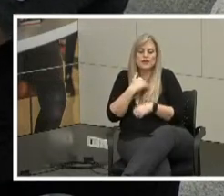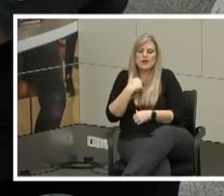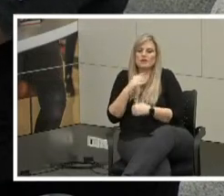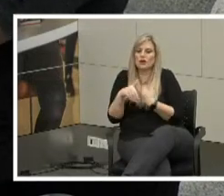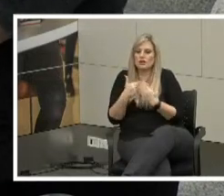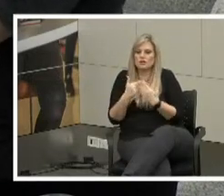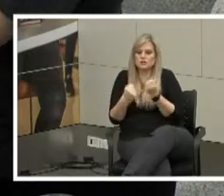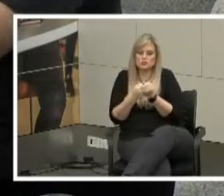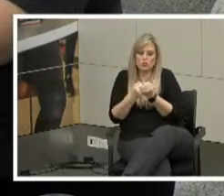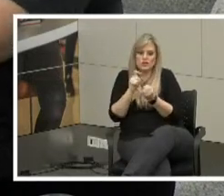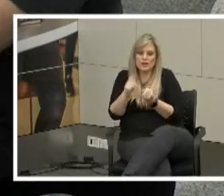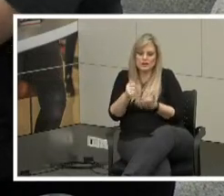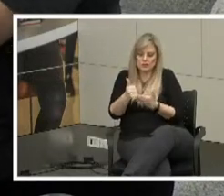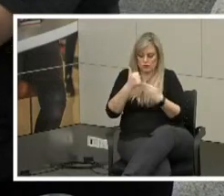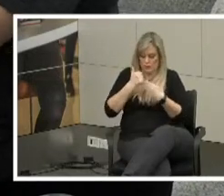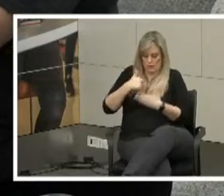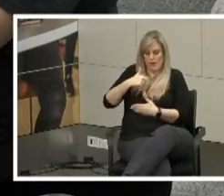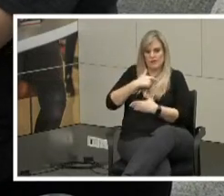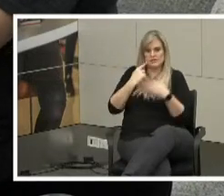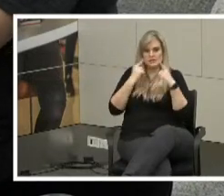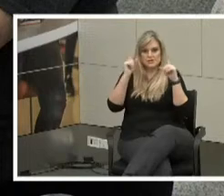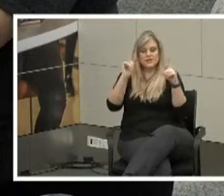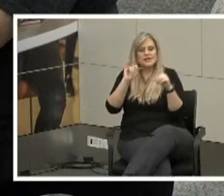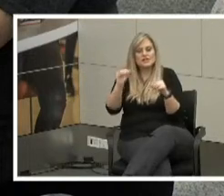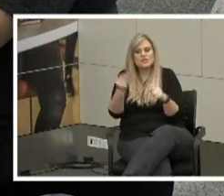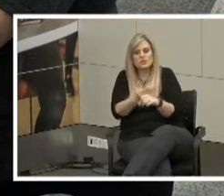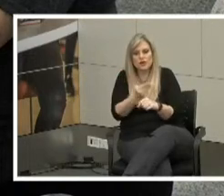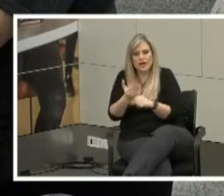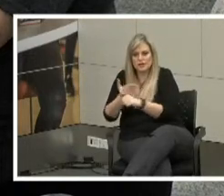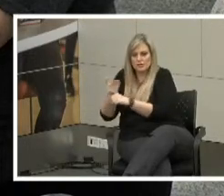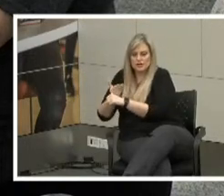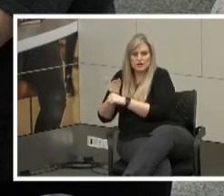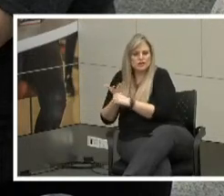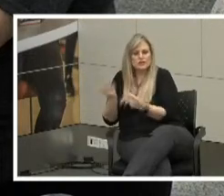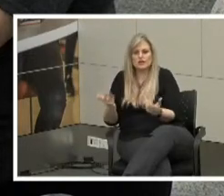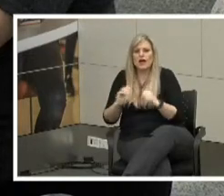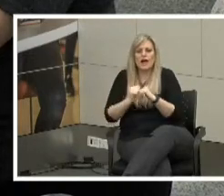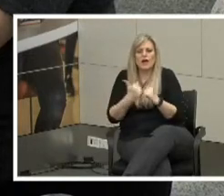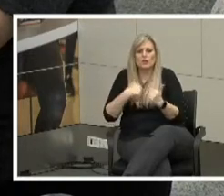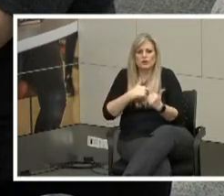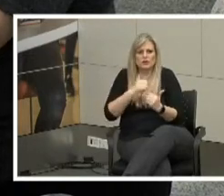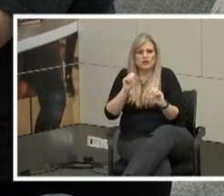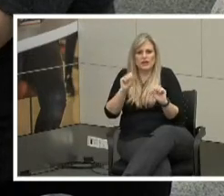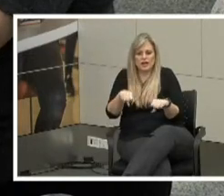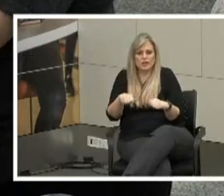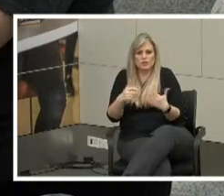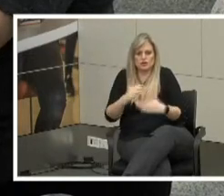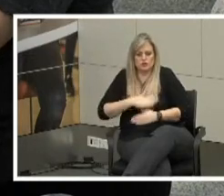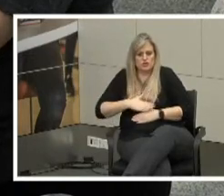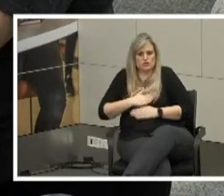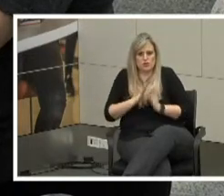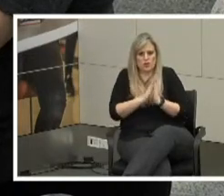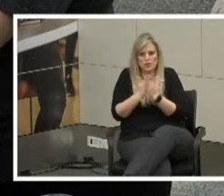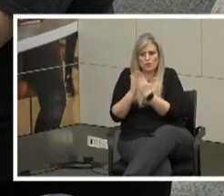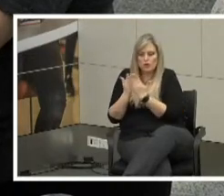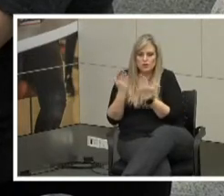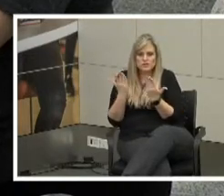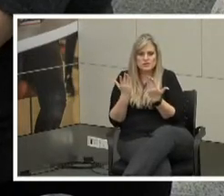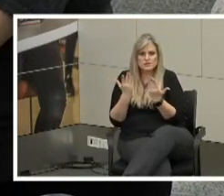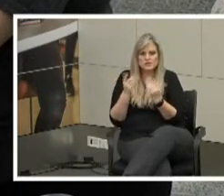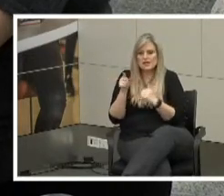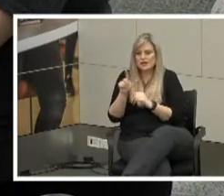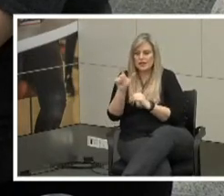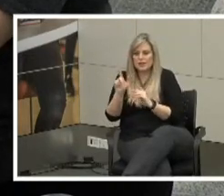help us succeed if if you find our librarian how will we be able to enjoy the books that she looks